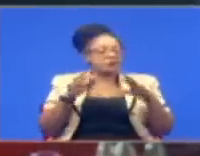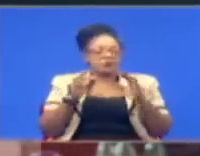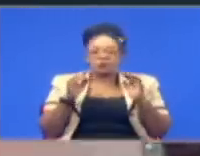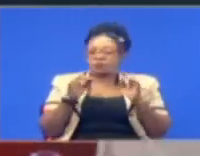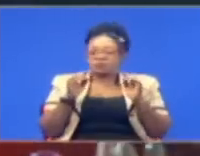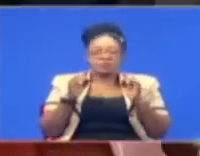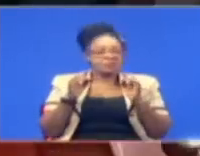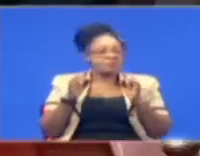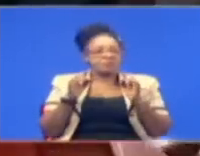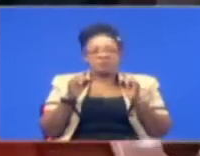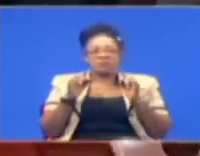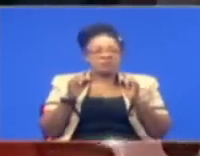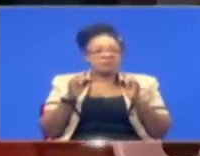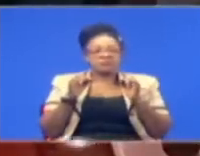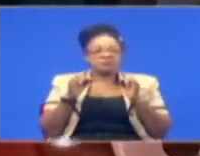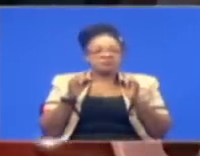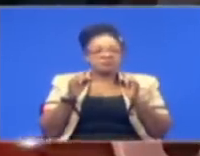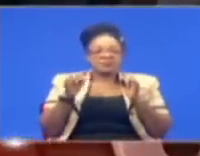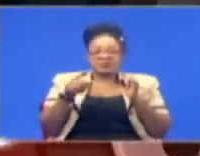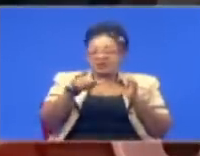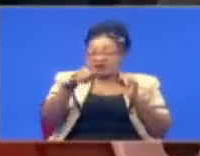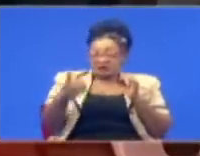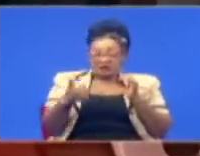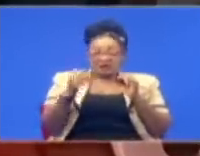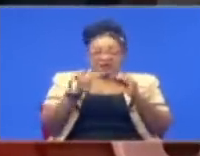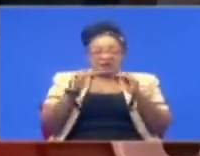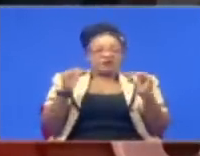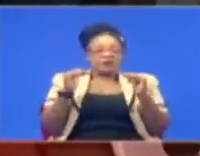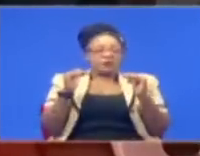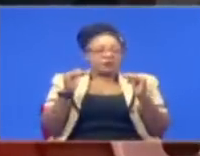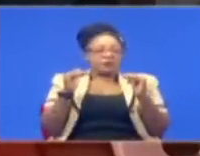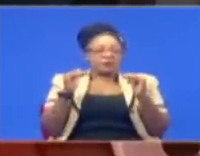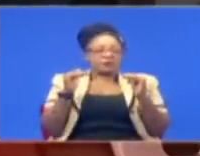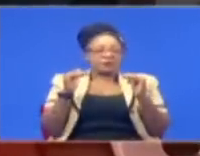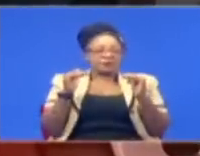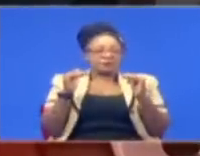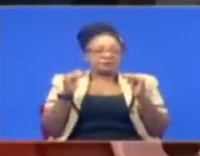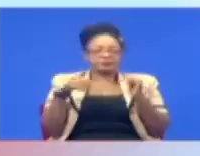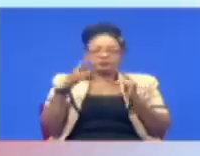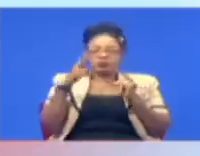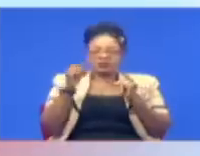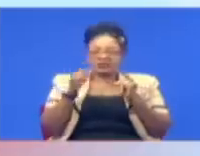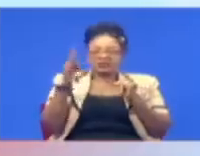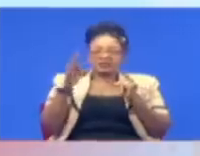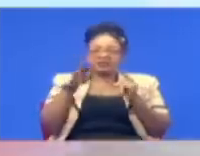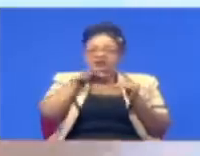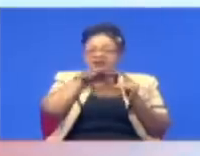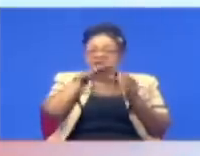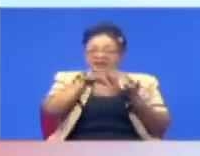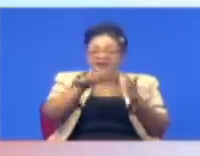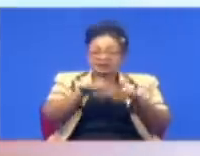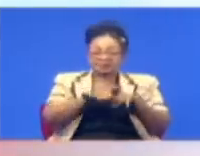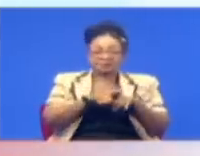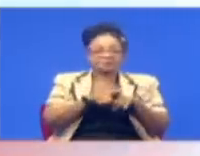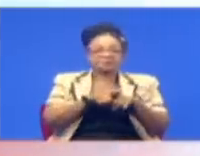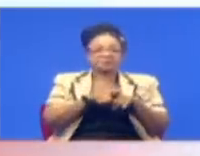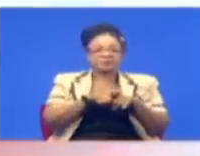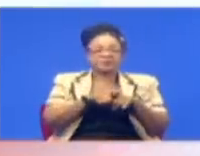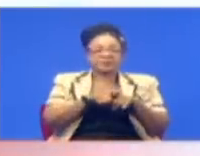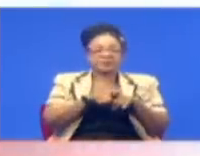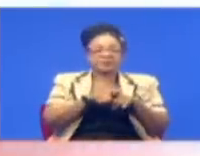to be done. Okay. Another critique leveled at the court in 2013, the Raila case, is